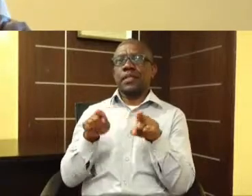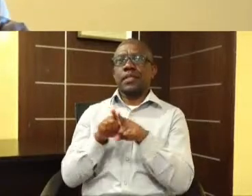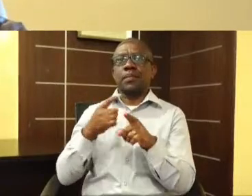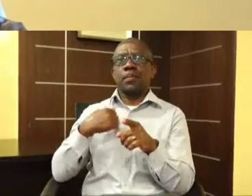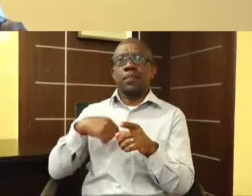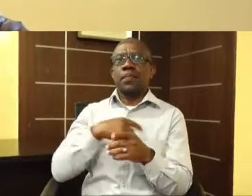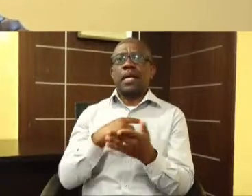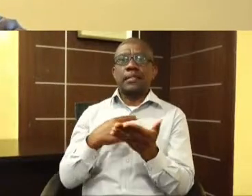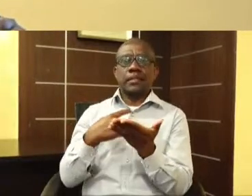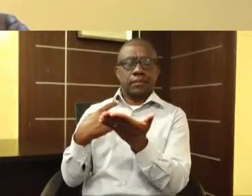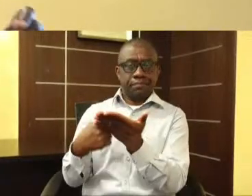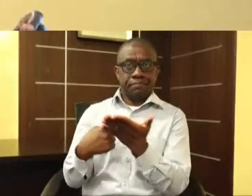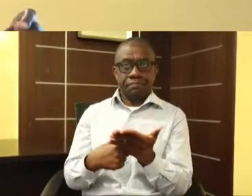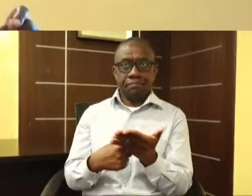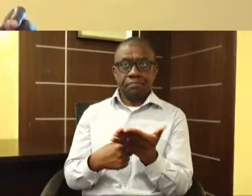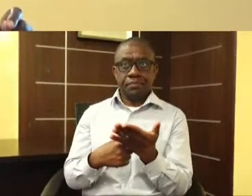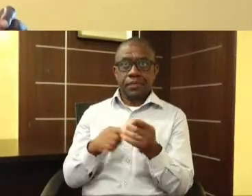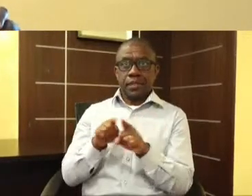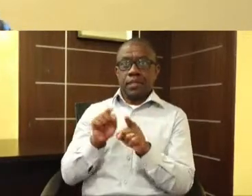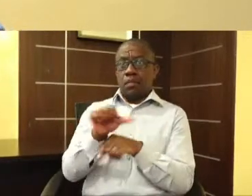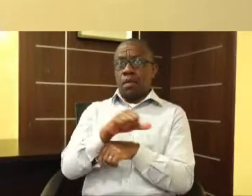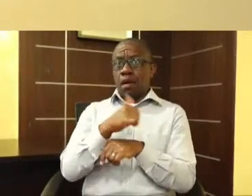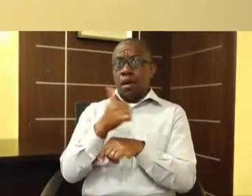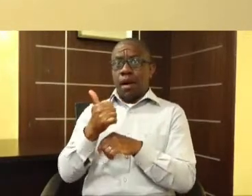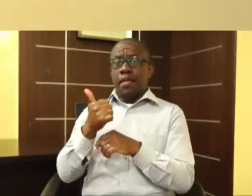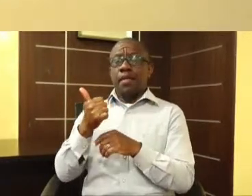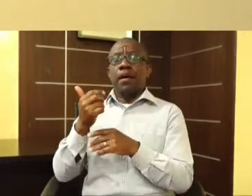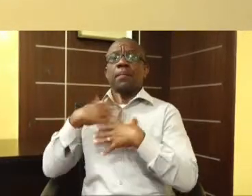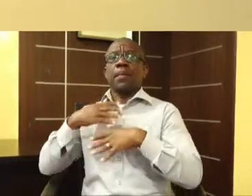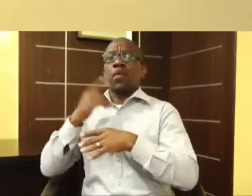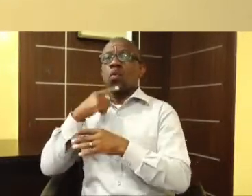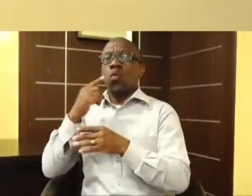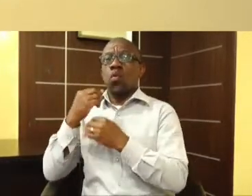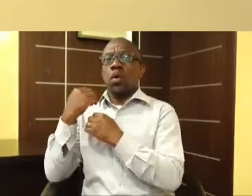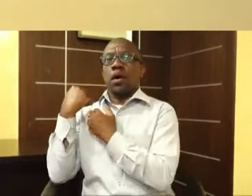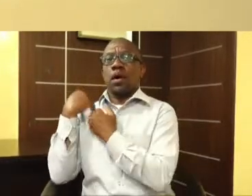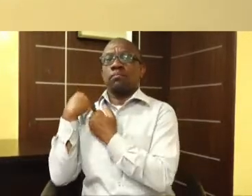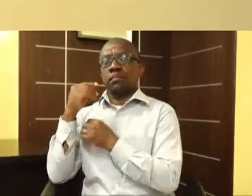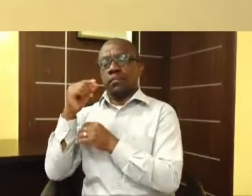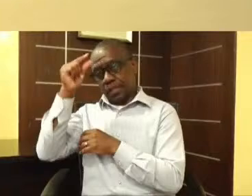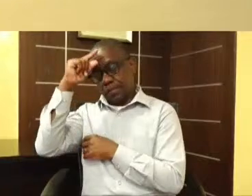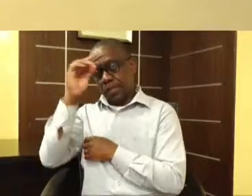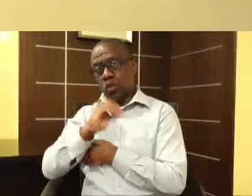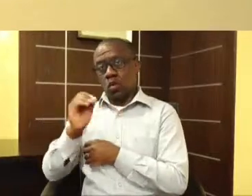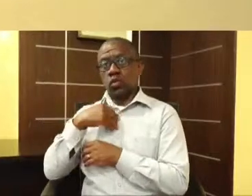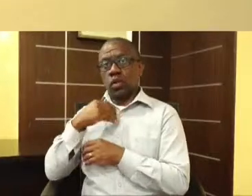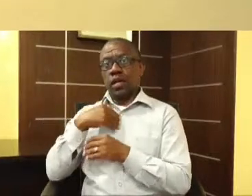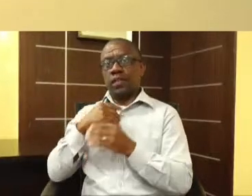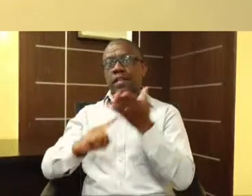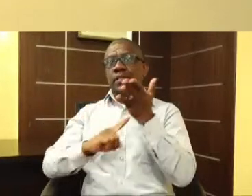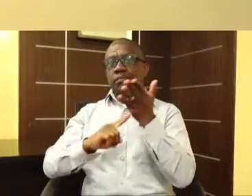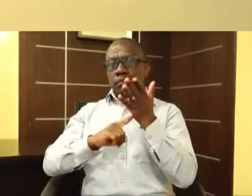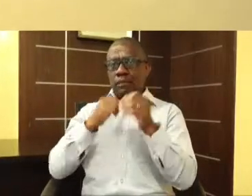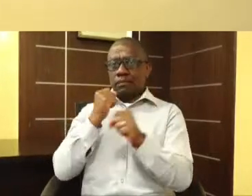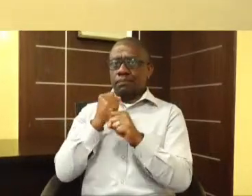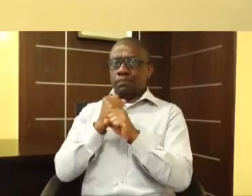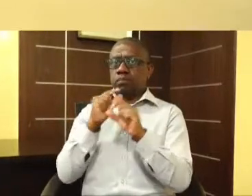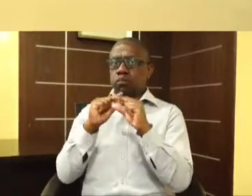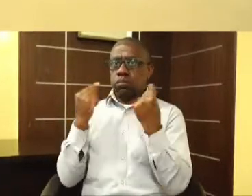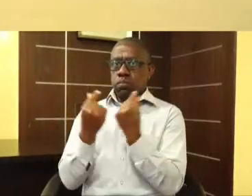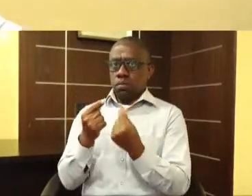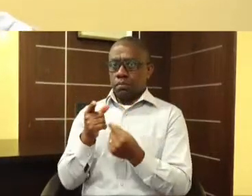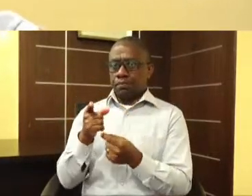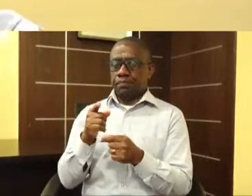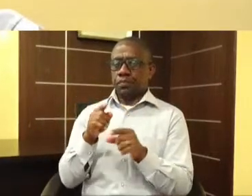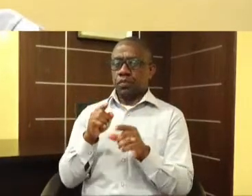non-state actors, they report on ICPD. And so there is a technical working group committee where Dr. Yagon is a member.